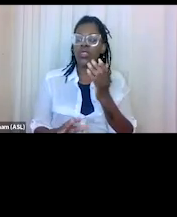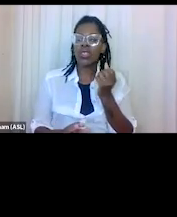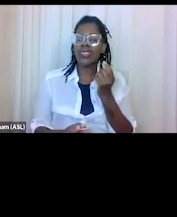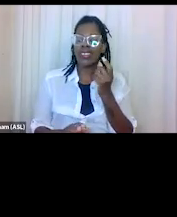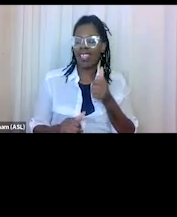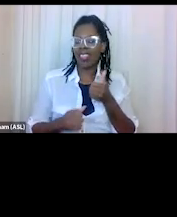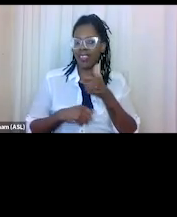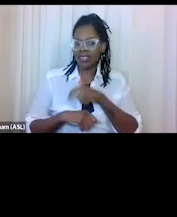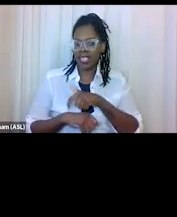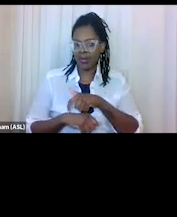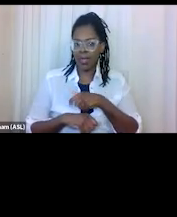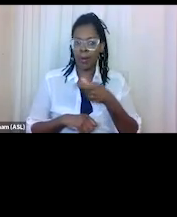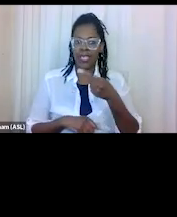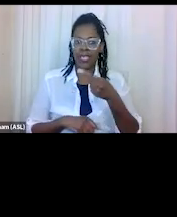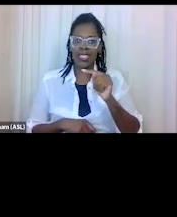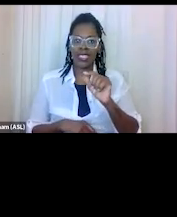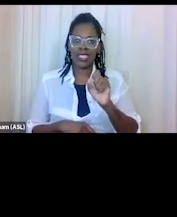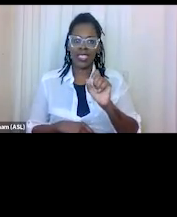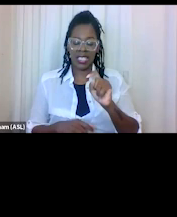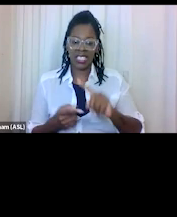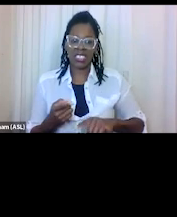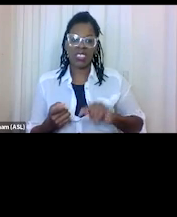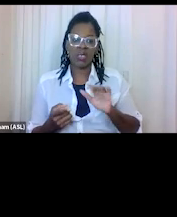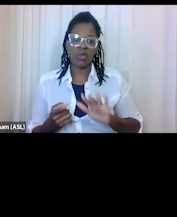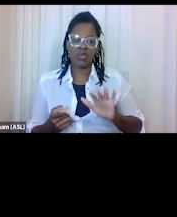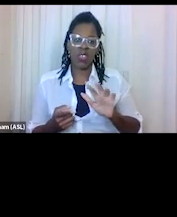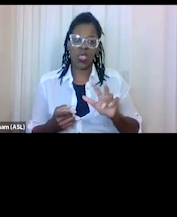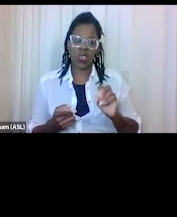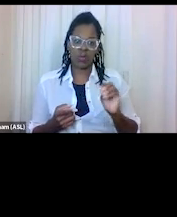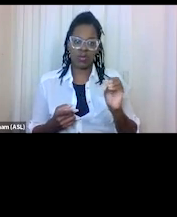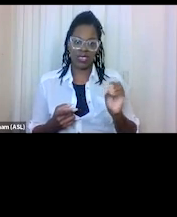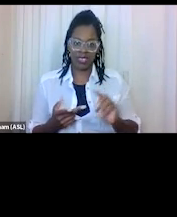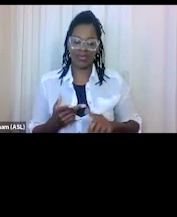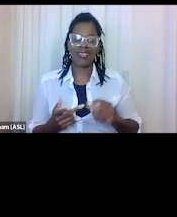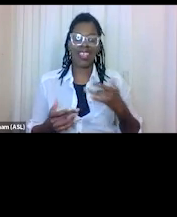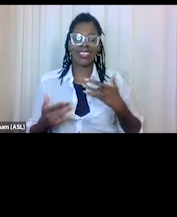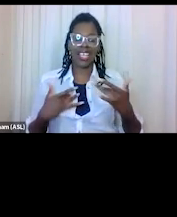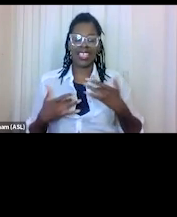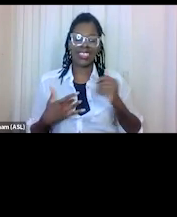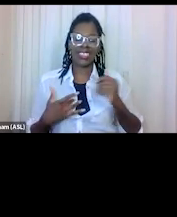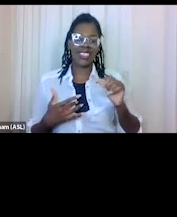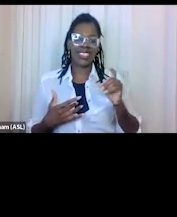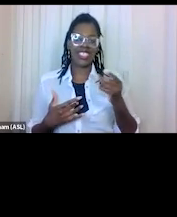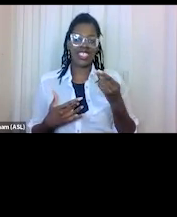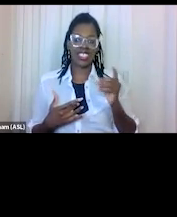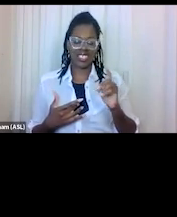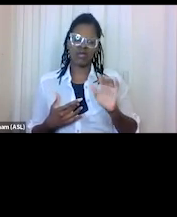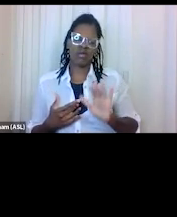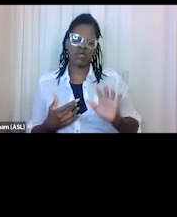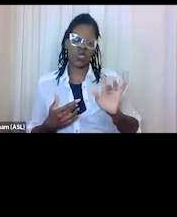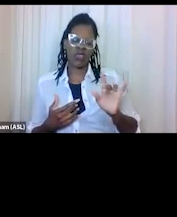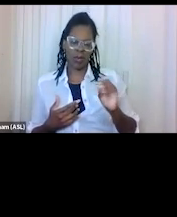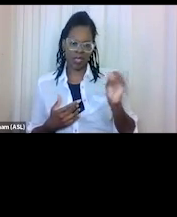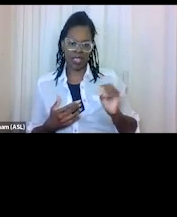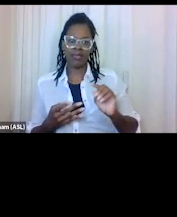stress disorder, nearly 1/3, anxiety and ADHD, nearly 1/4, and then 70% of the youth who were